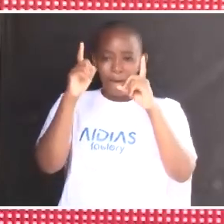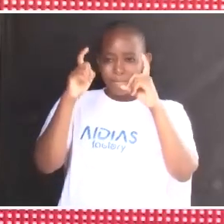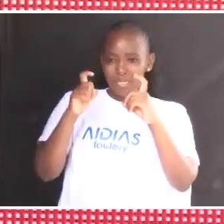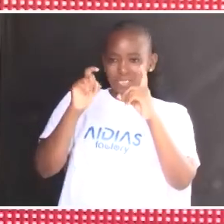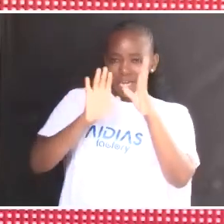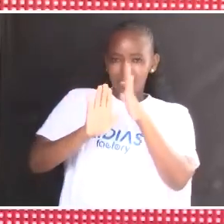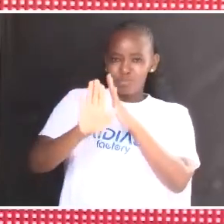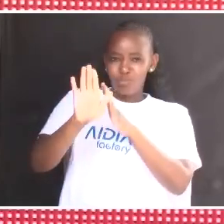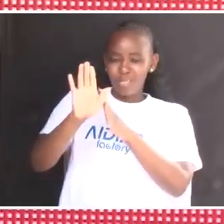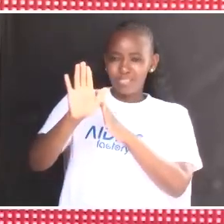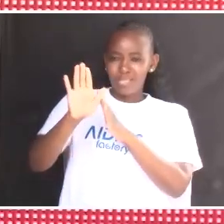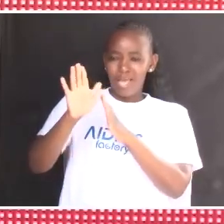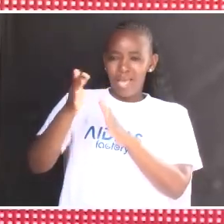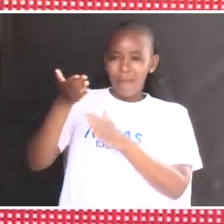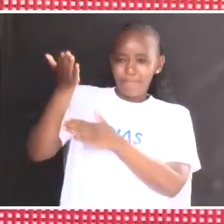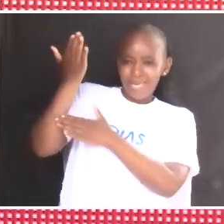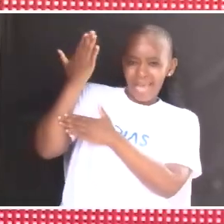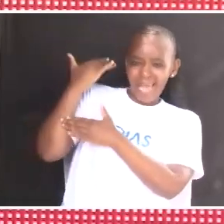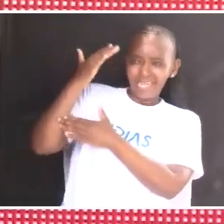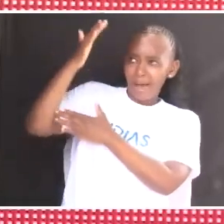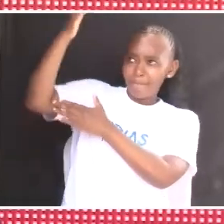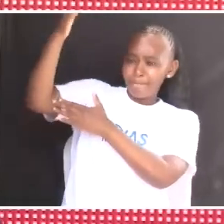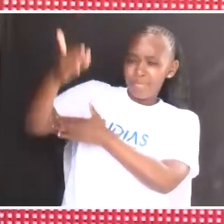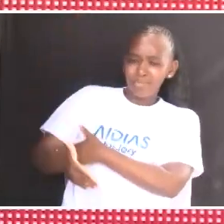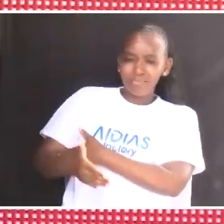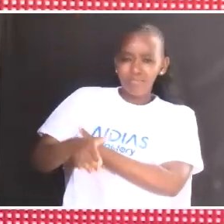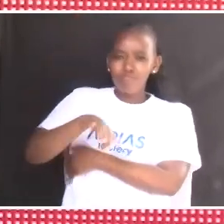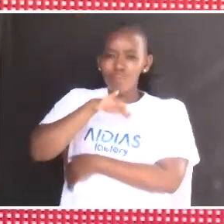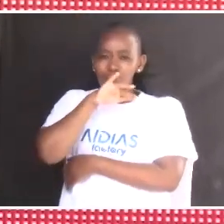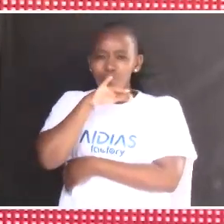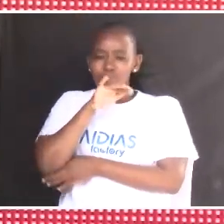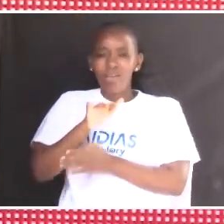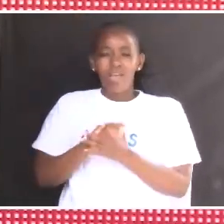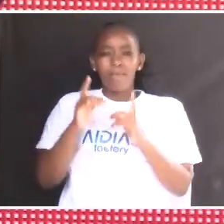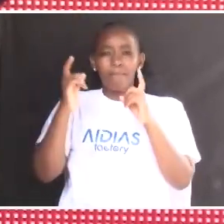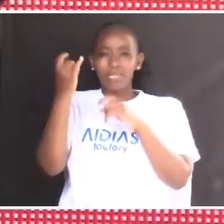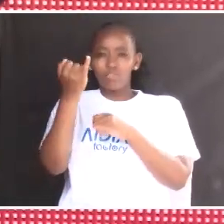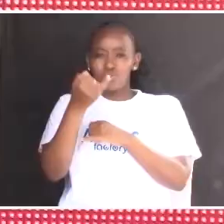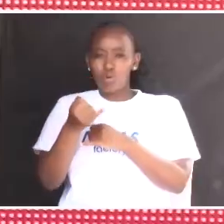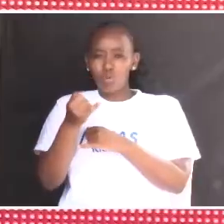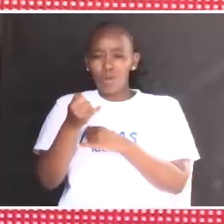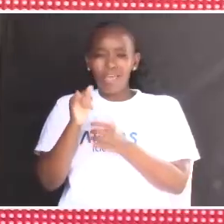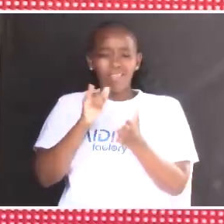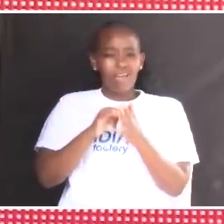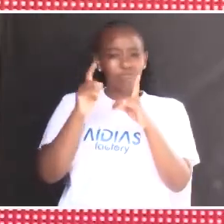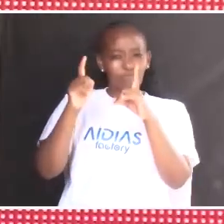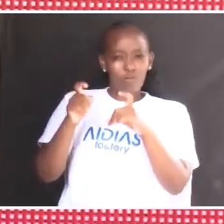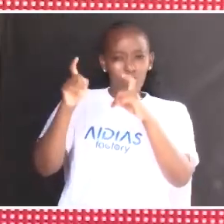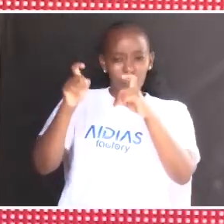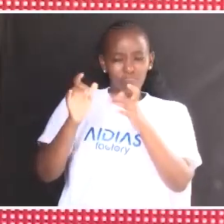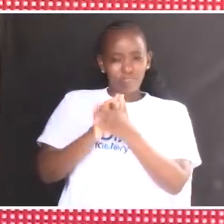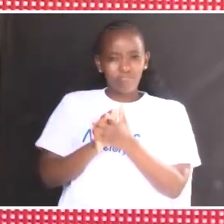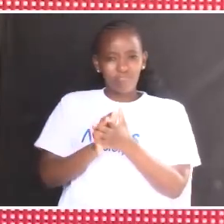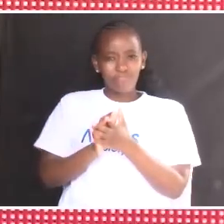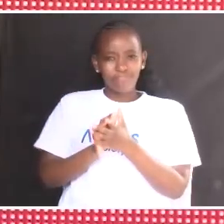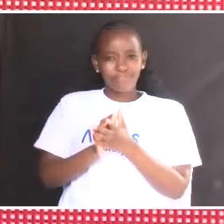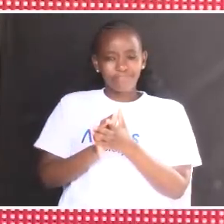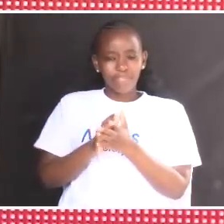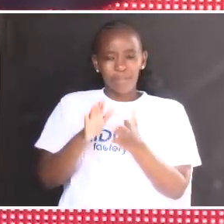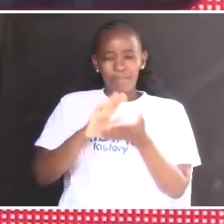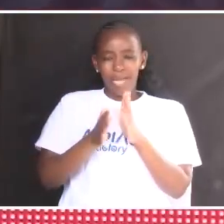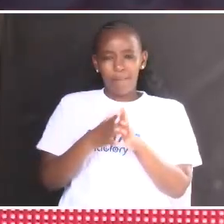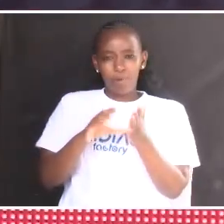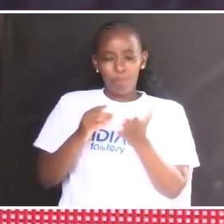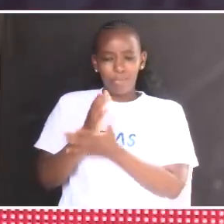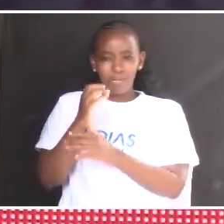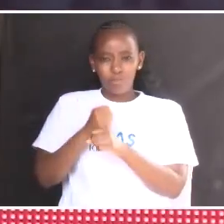long building ni picha ya Raila Odinga. Umechora. Remember that photograph or that drawing would be a copyright work.